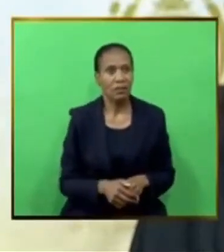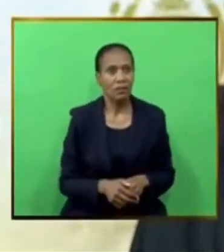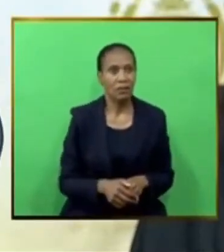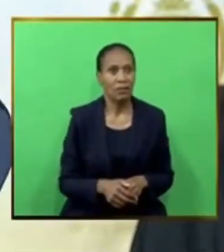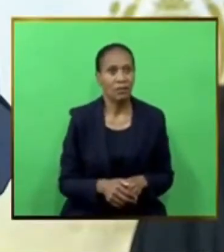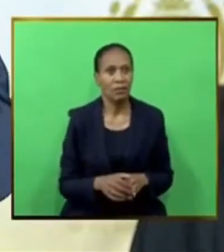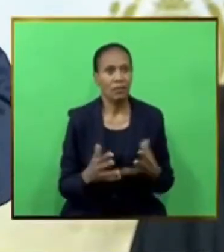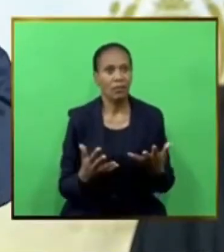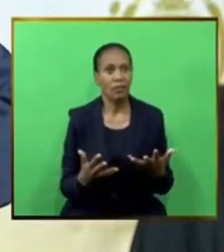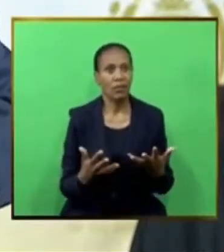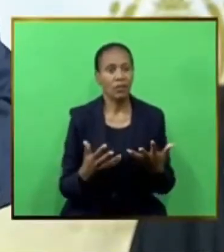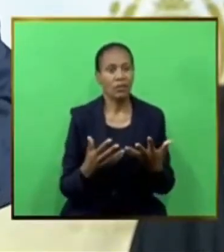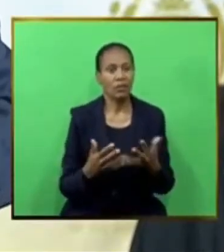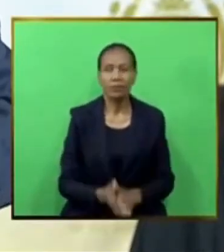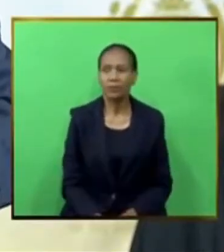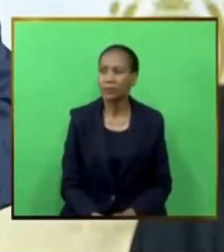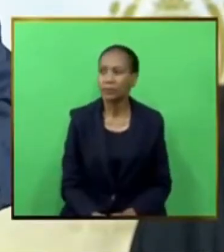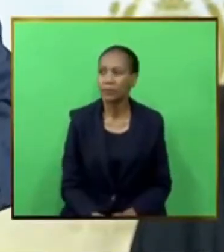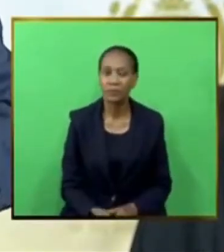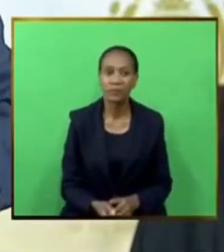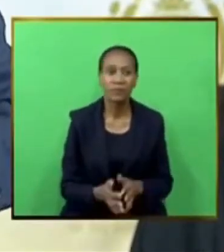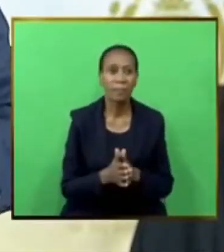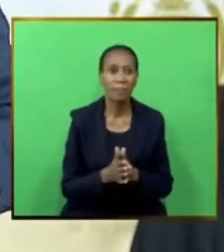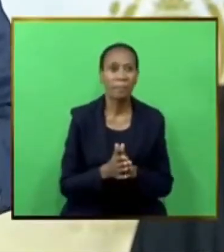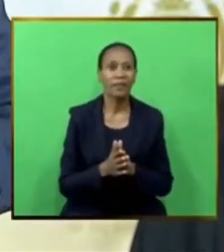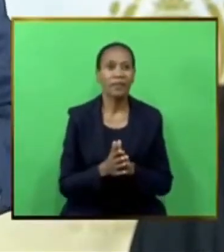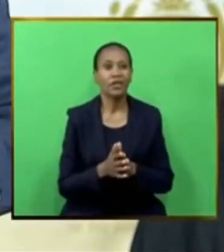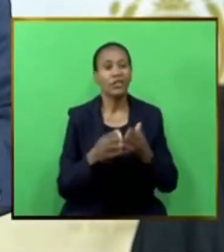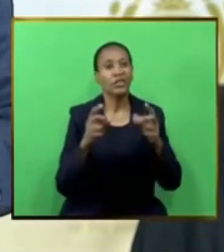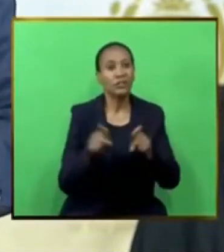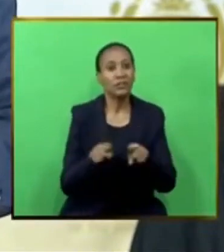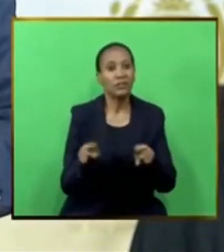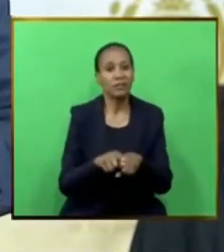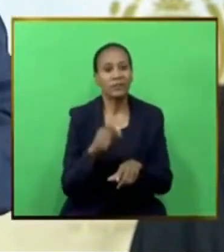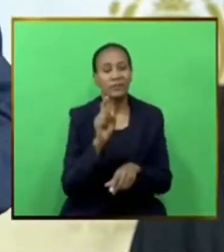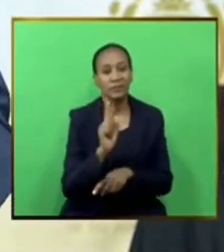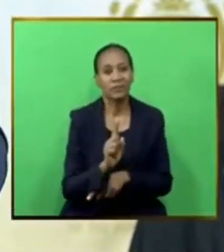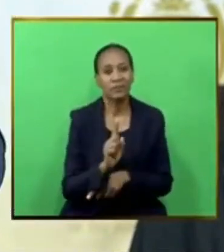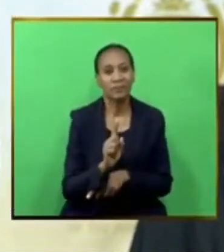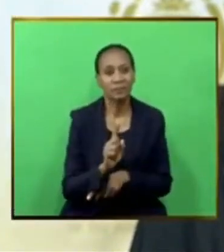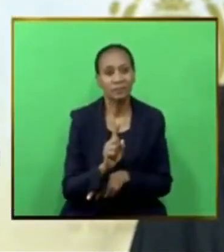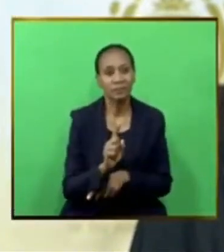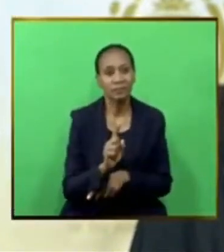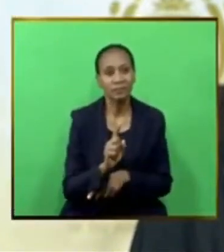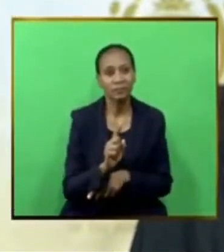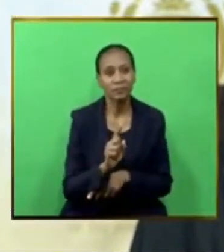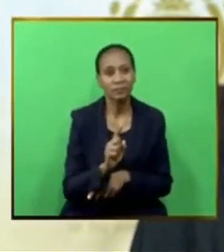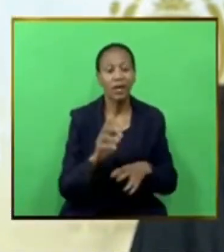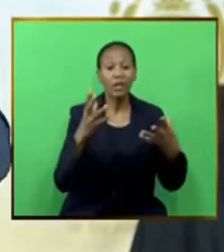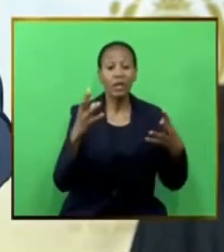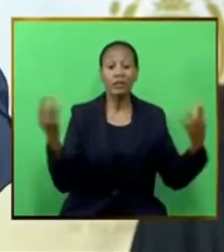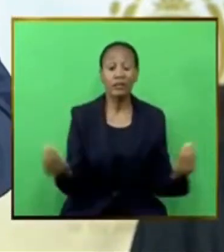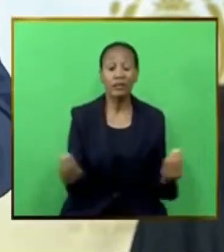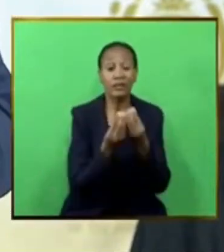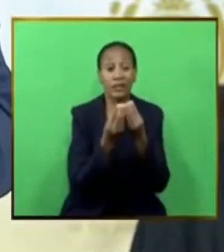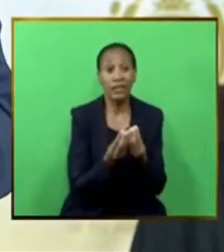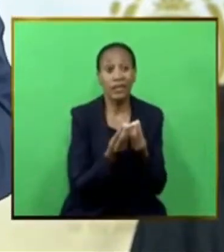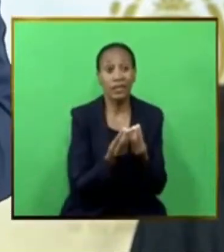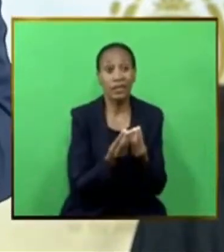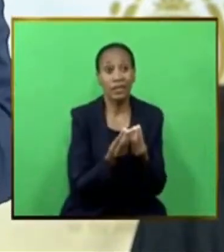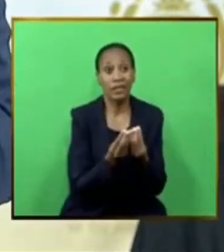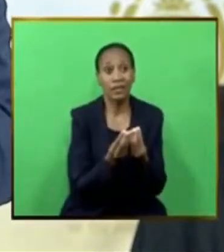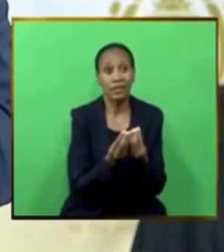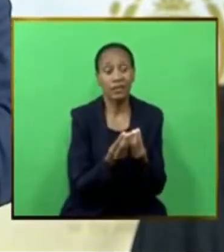foreign exchange contingency reserve account, also known as GFECRA. Taken together, even with the